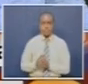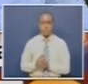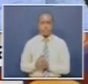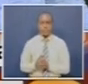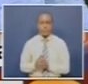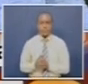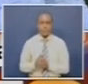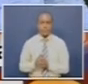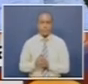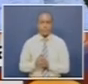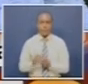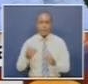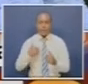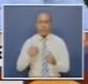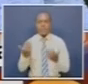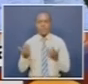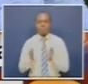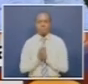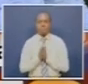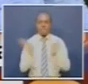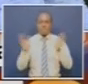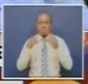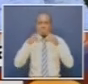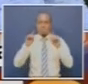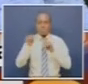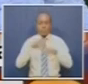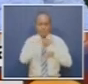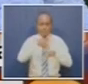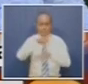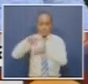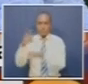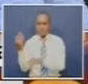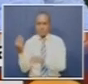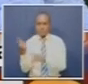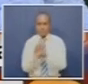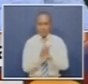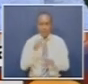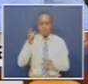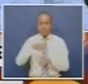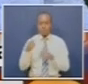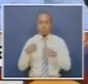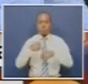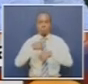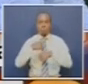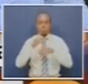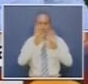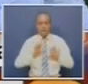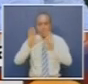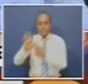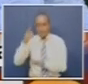Listen, there was a general commitment, an undertaking by all principals, that there was need to popularize our parties. And